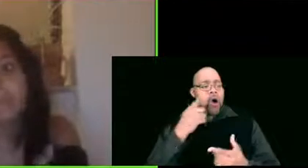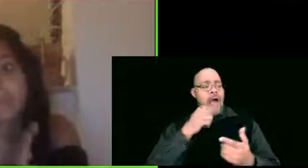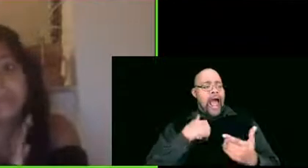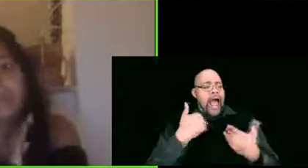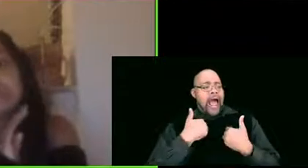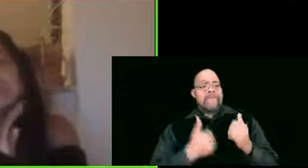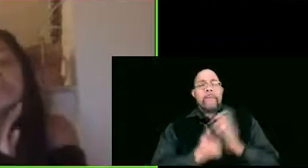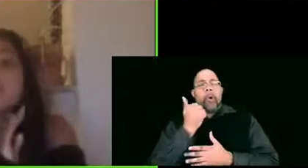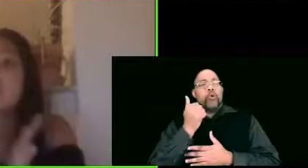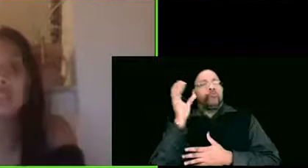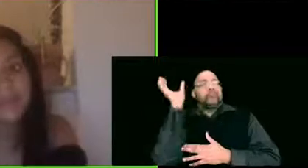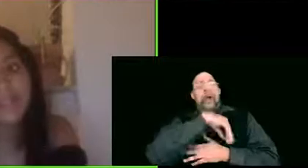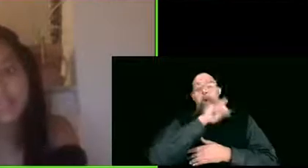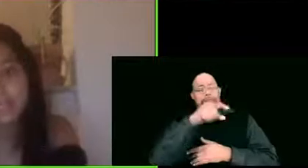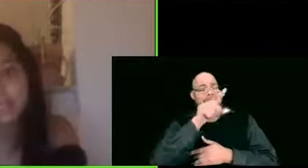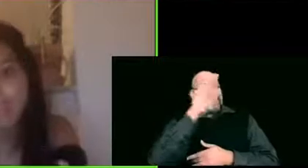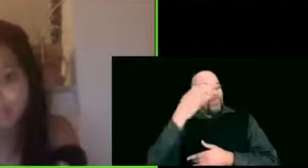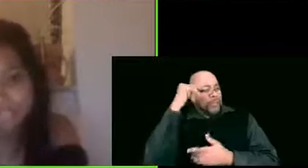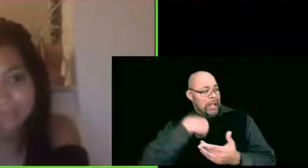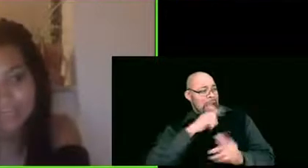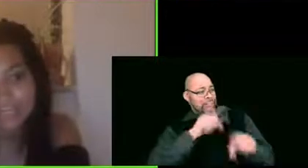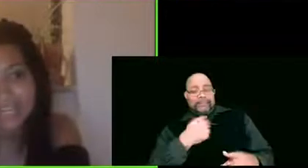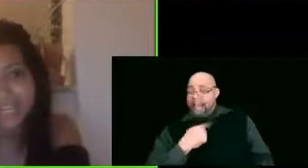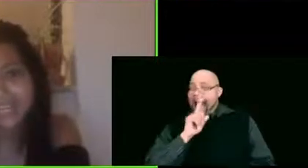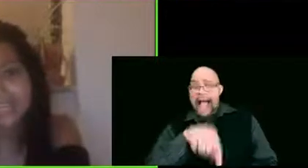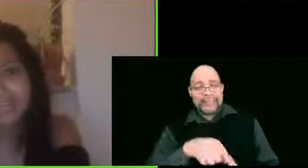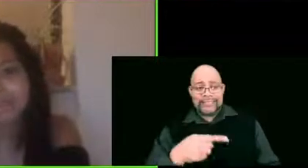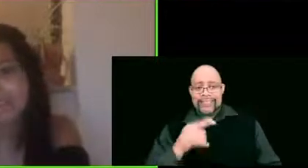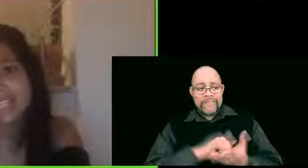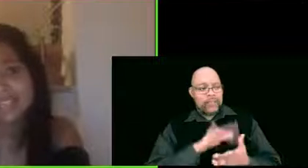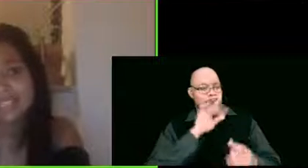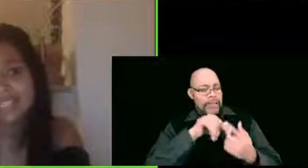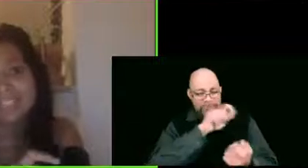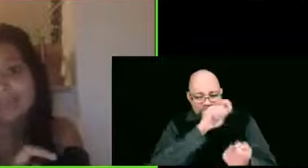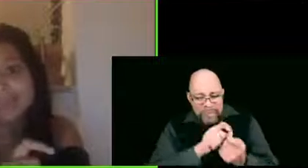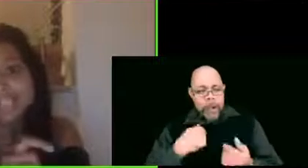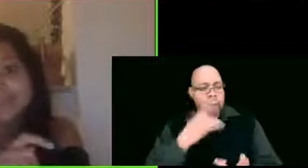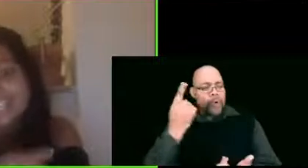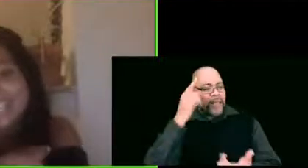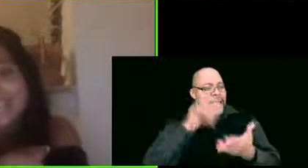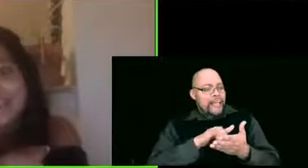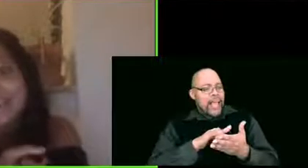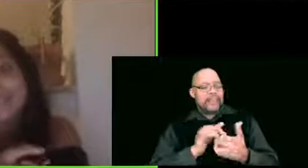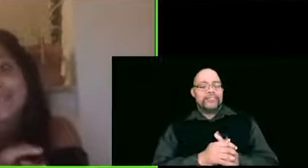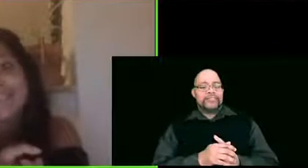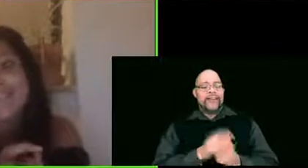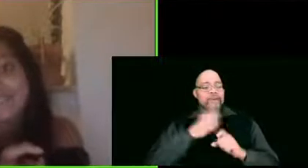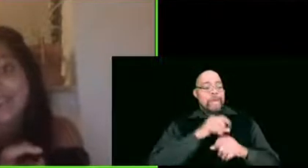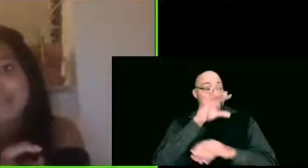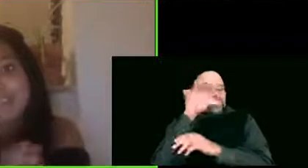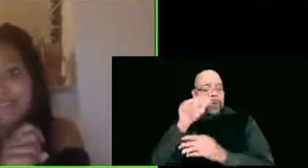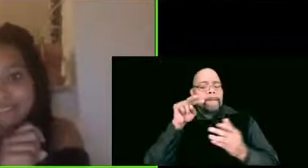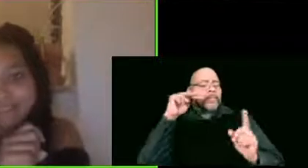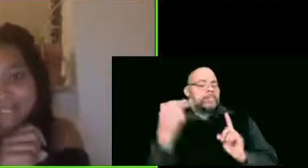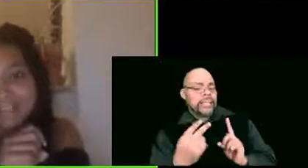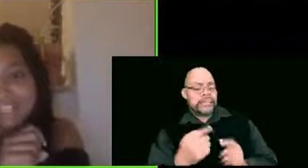I'm the one who comes in with the most obscure questions that they never expected to hear, that goes right down to the nitty gritty, because I'm always thinking about it from a